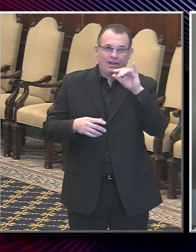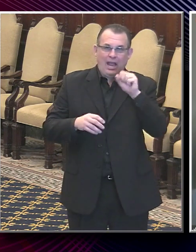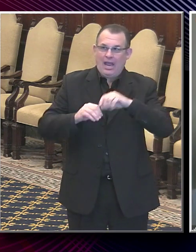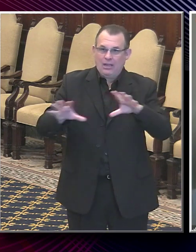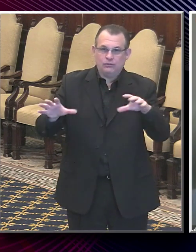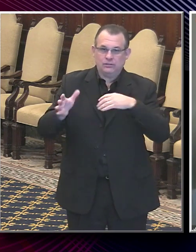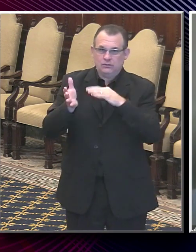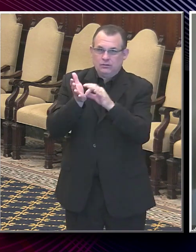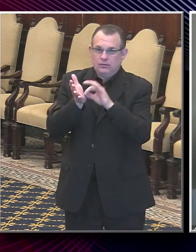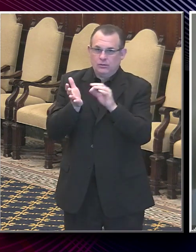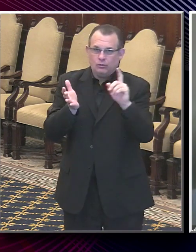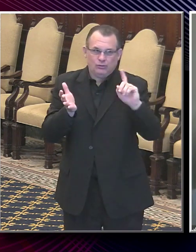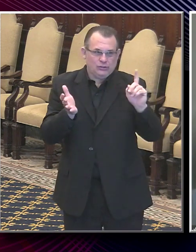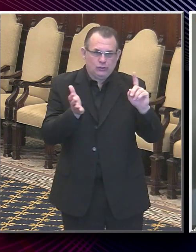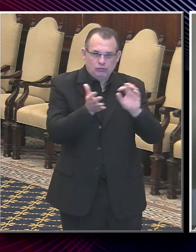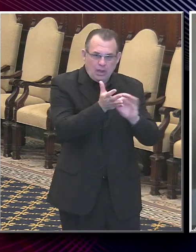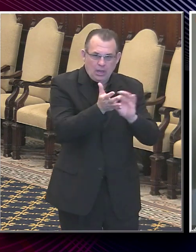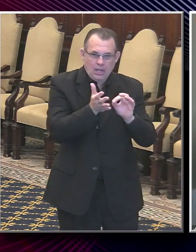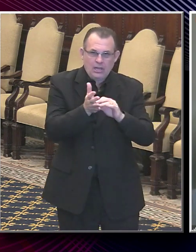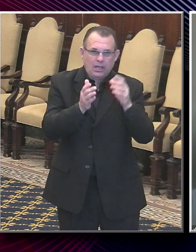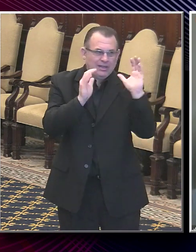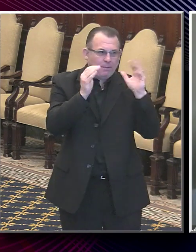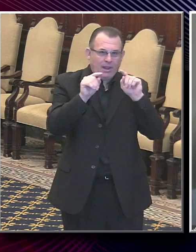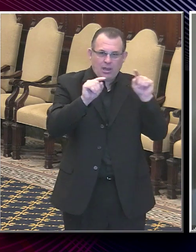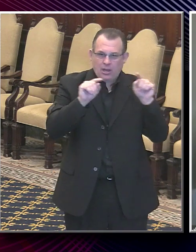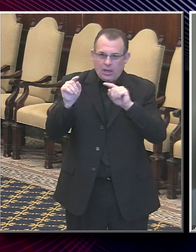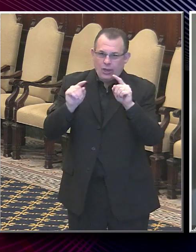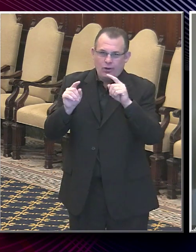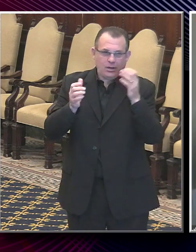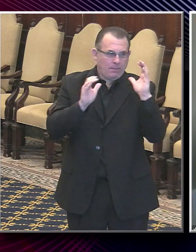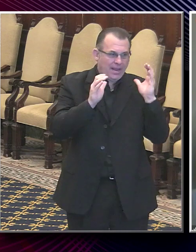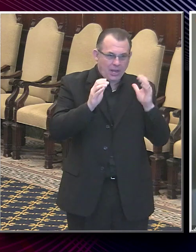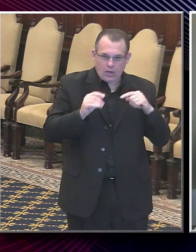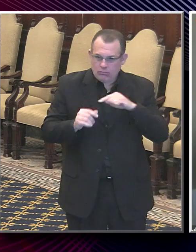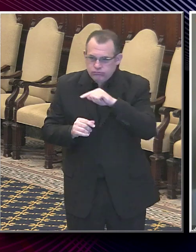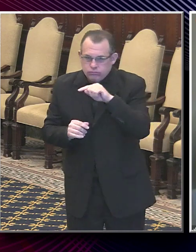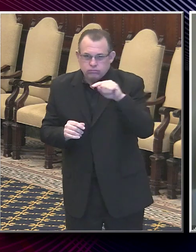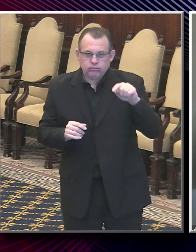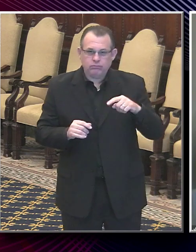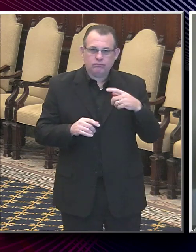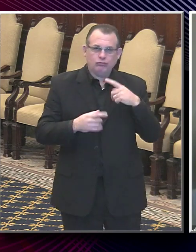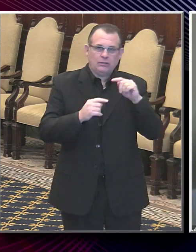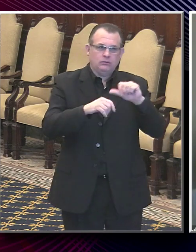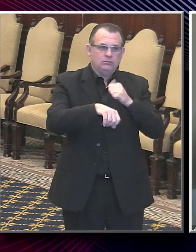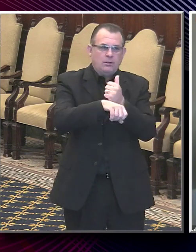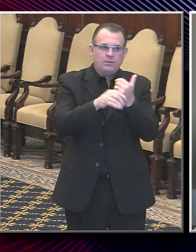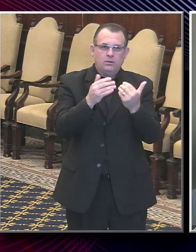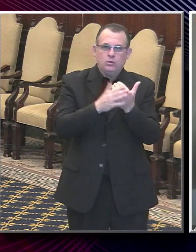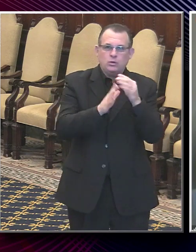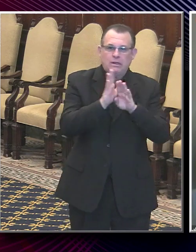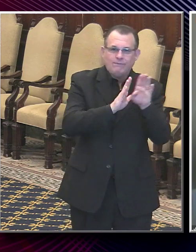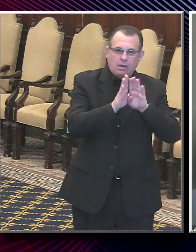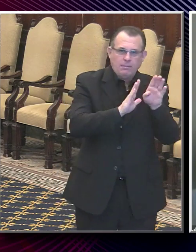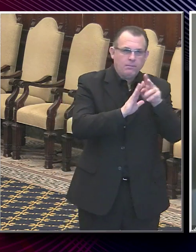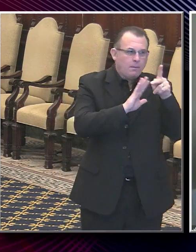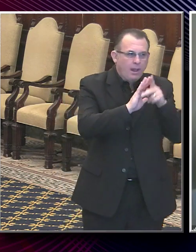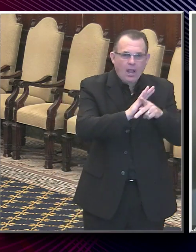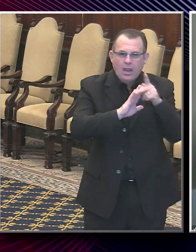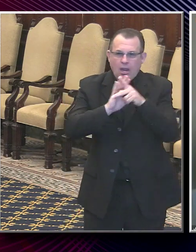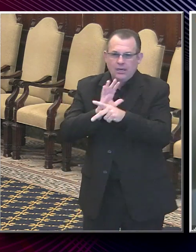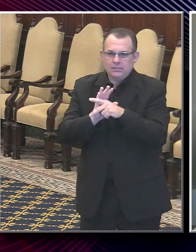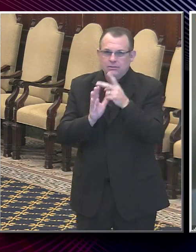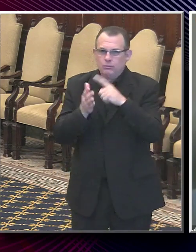happening in other jurisdictions, and try to base our policies on that as much as possible. If other